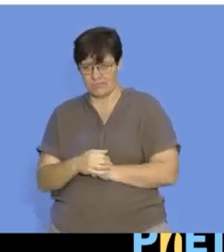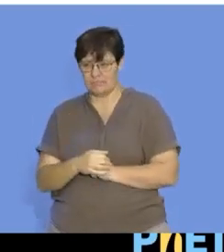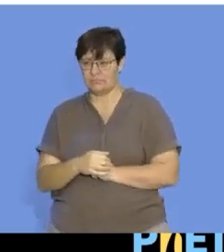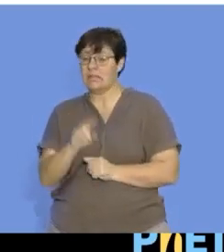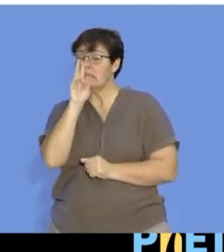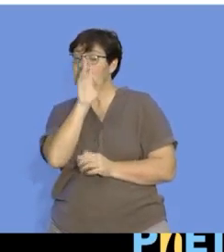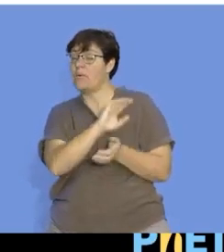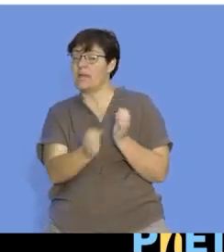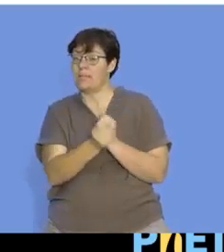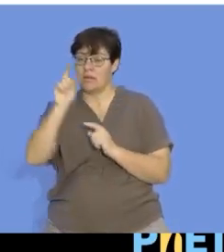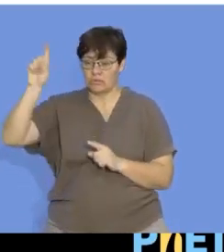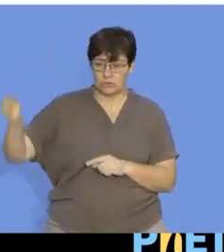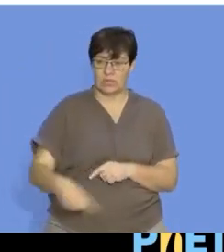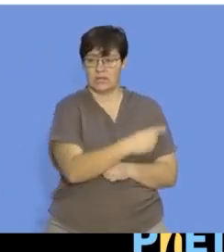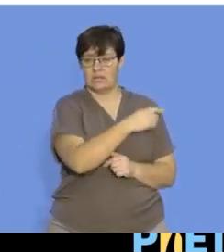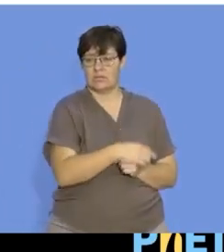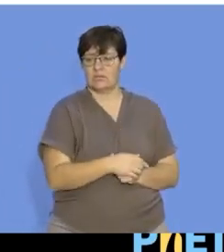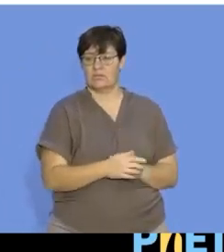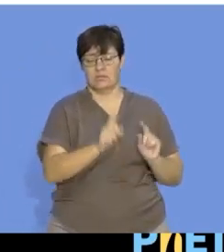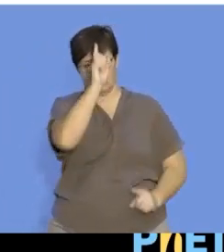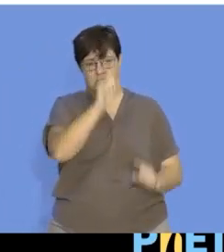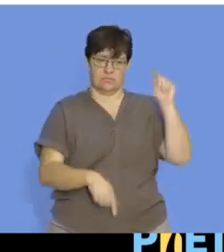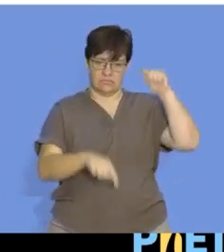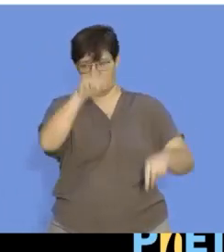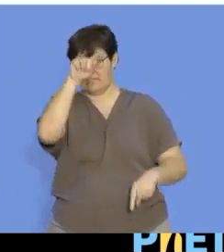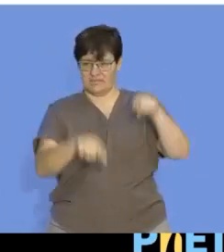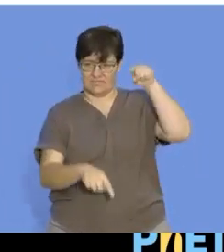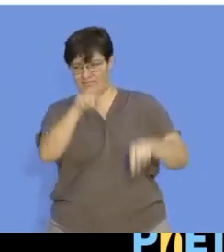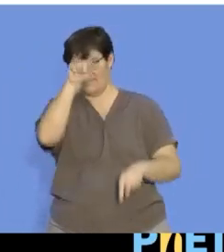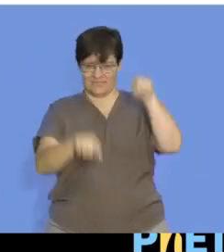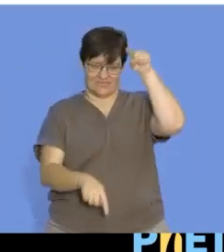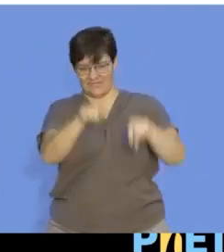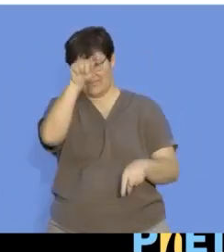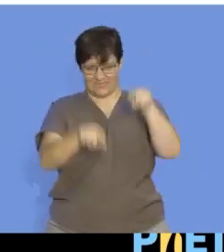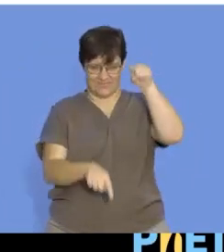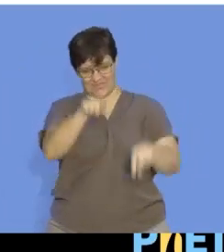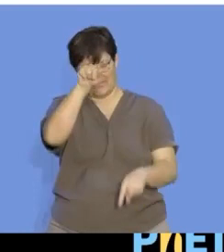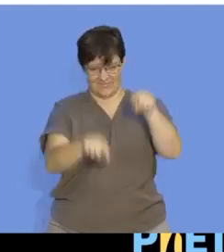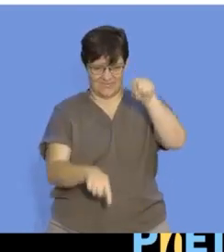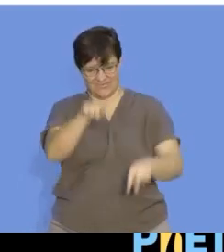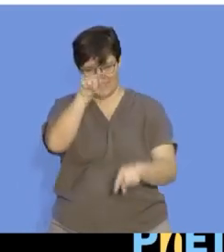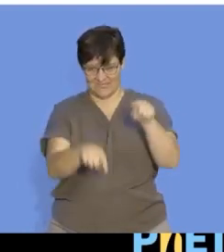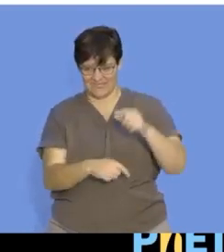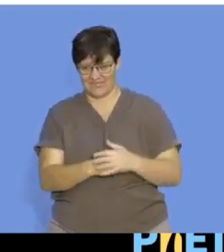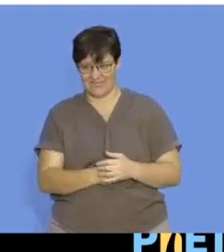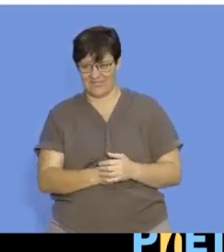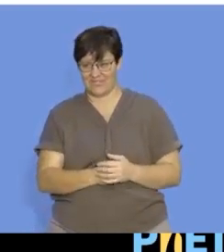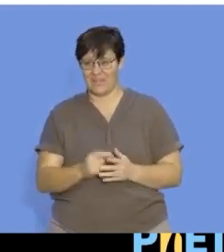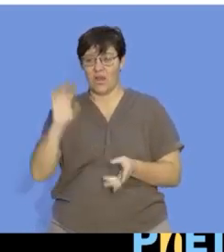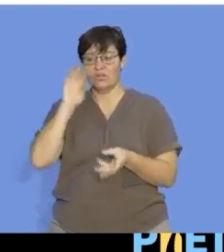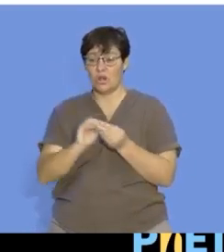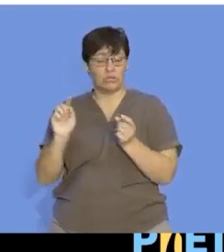it swings. The potential and the kinetic keep changing direction, but does the total change?